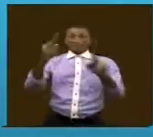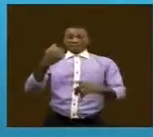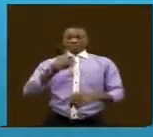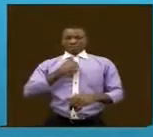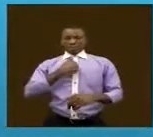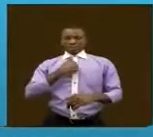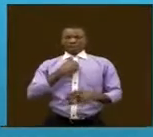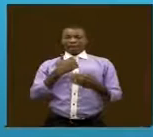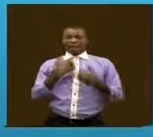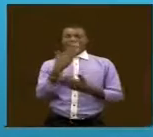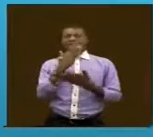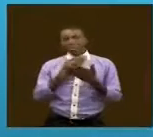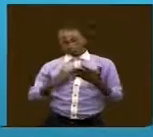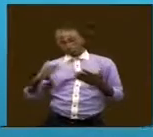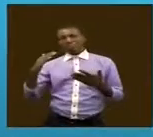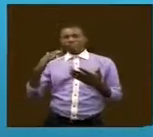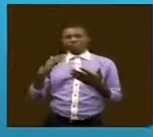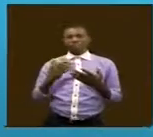careers that we can get if we learn